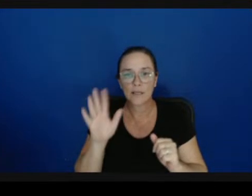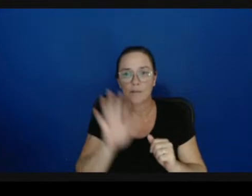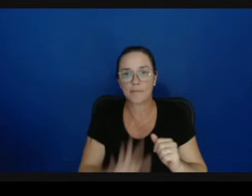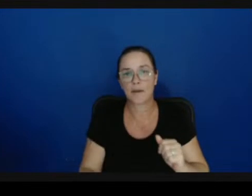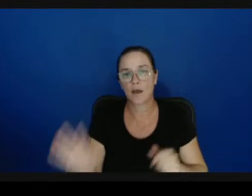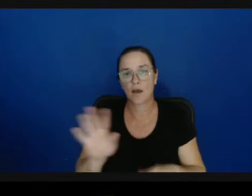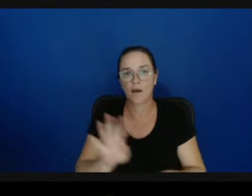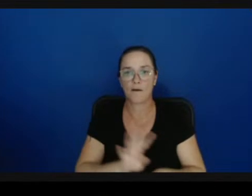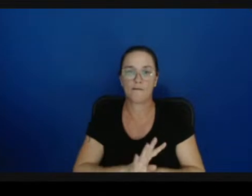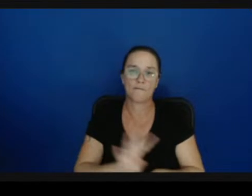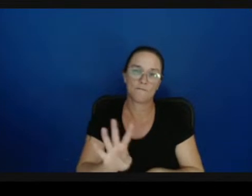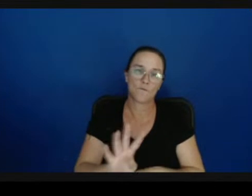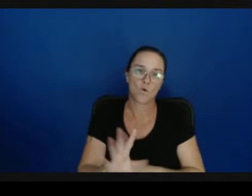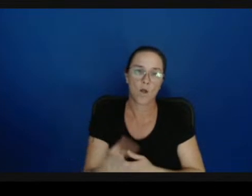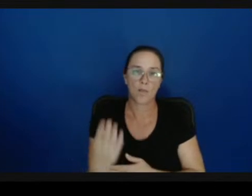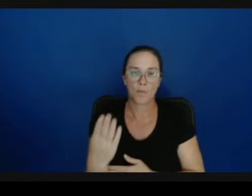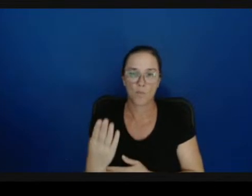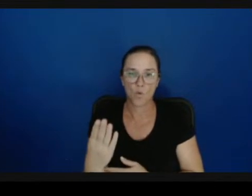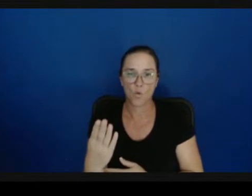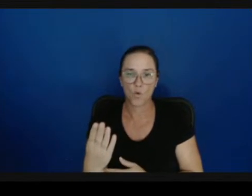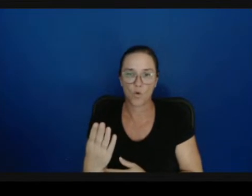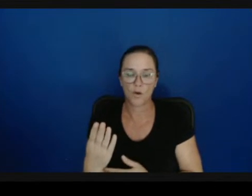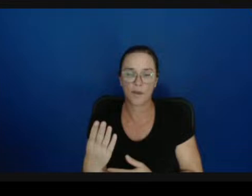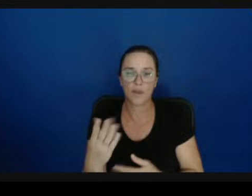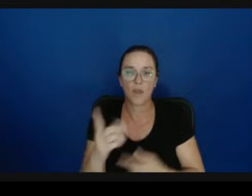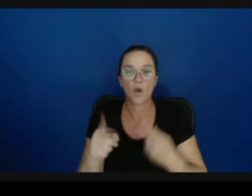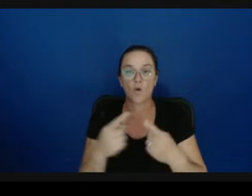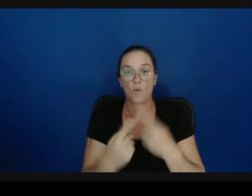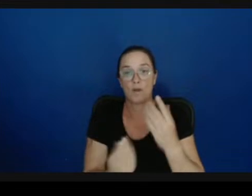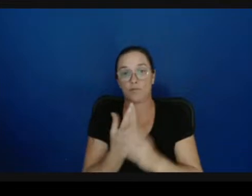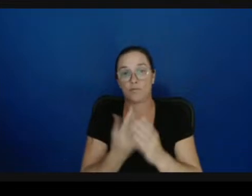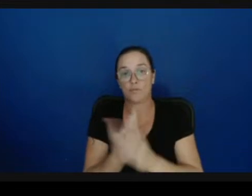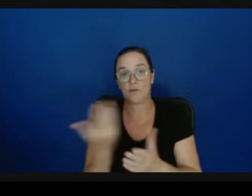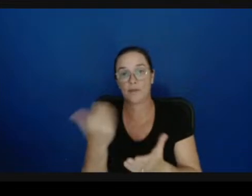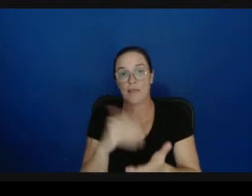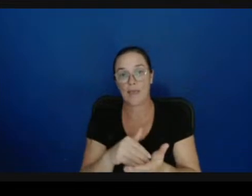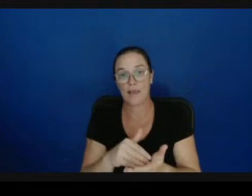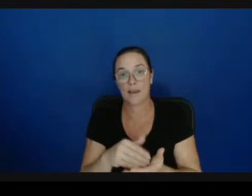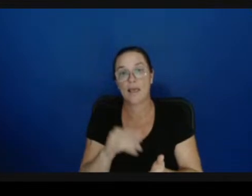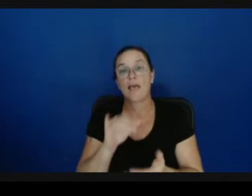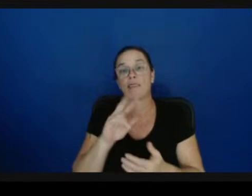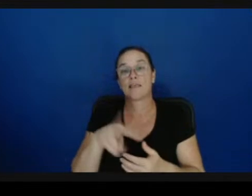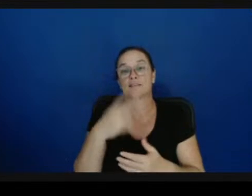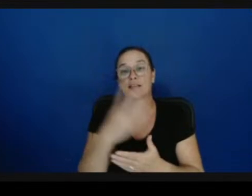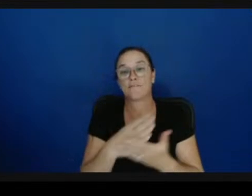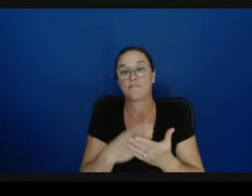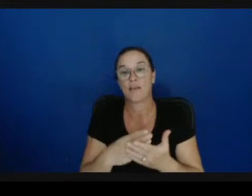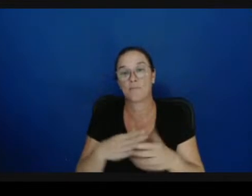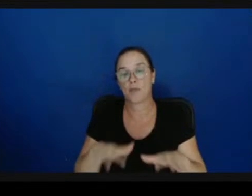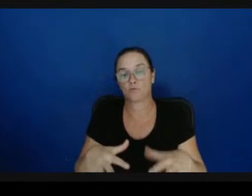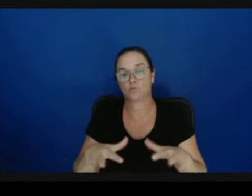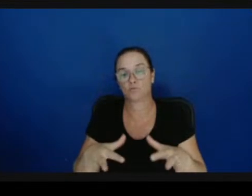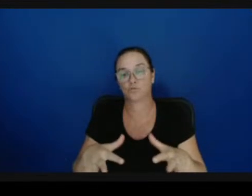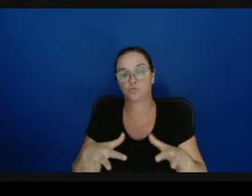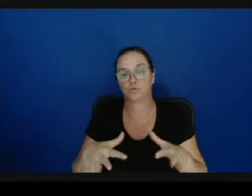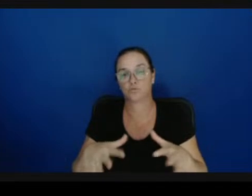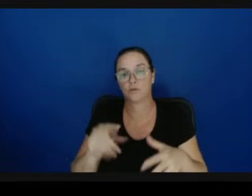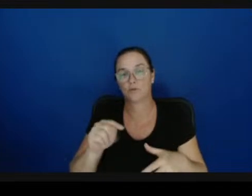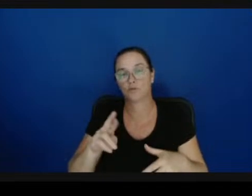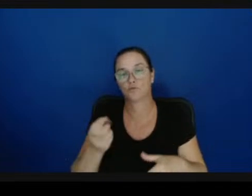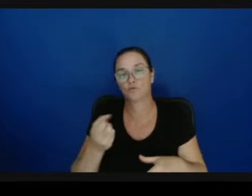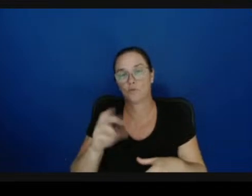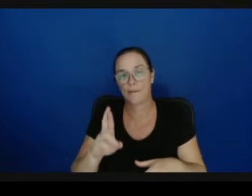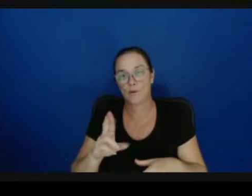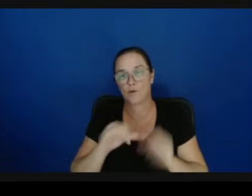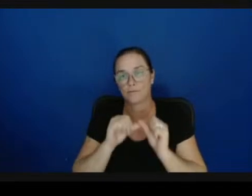4 to 5 a.m. at the reactivation, that second phase is when the tremor gets thick and heavy again, right through there. And